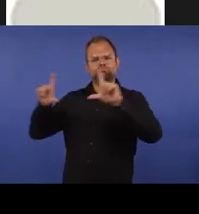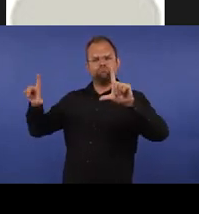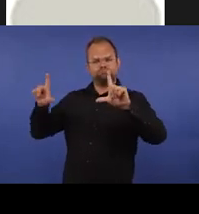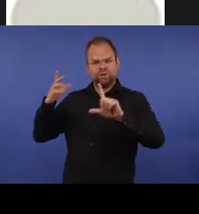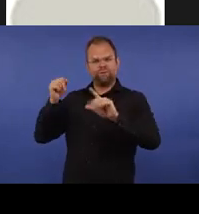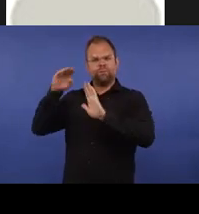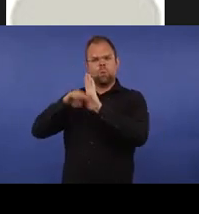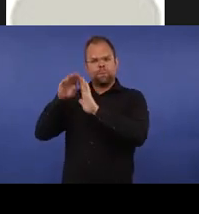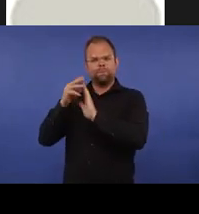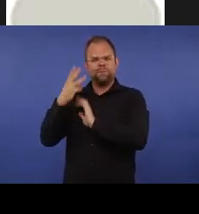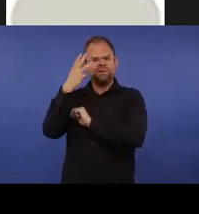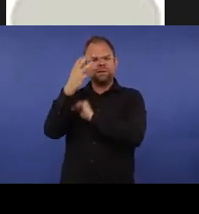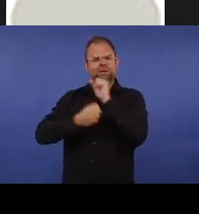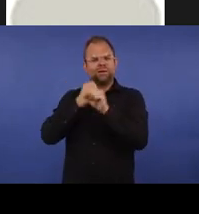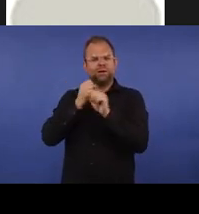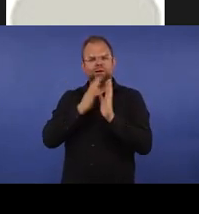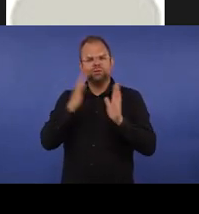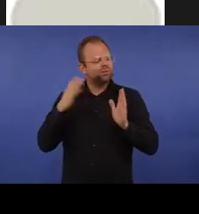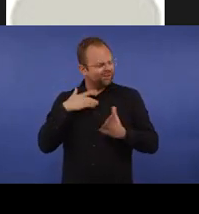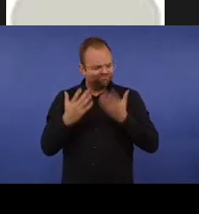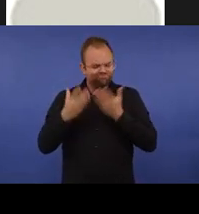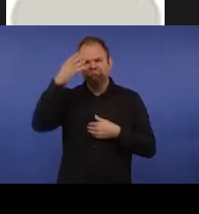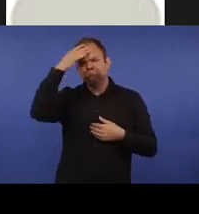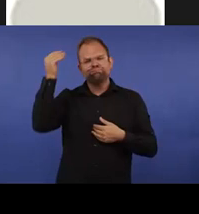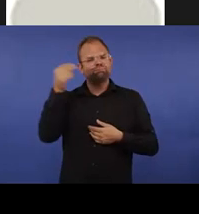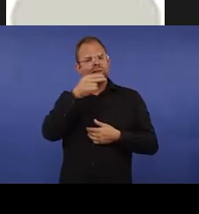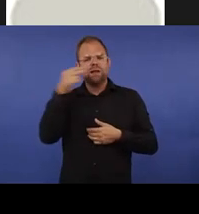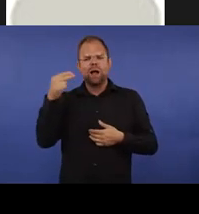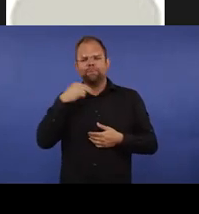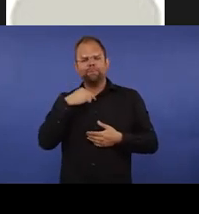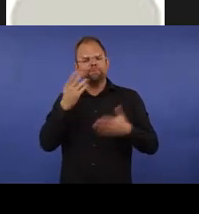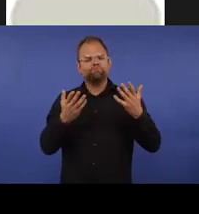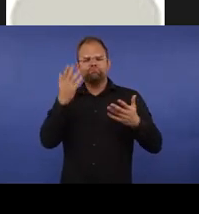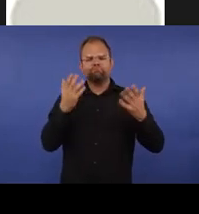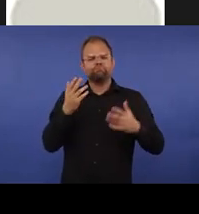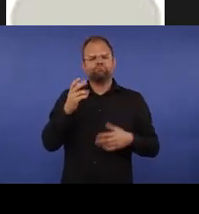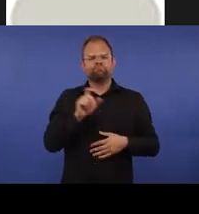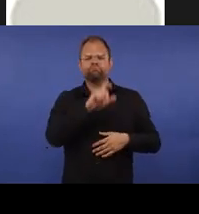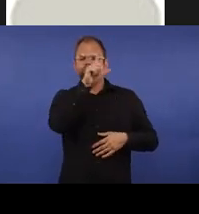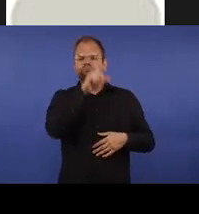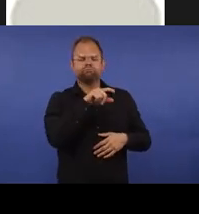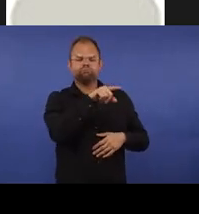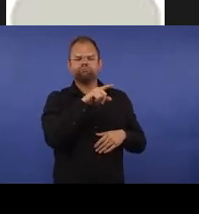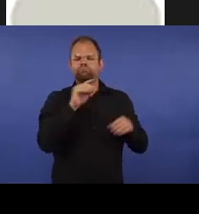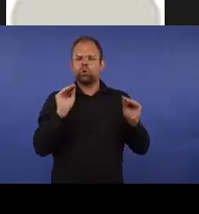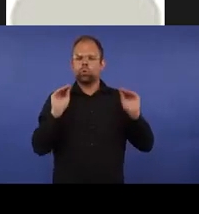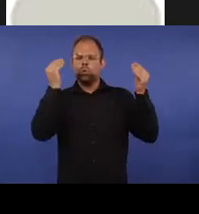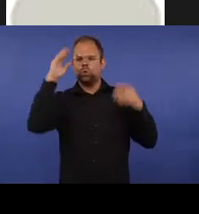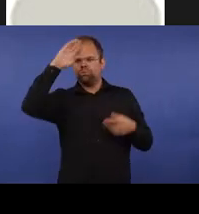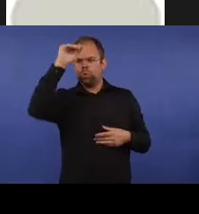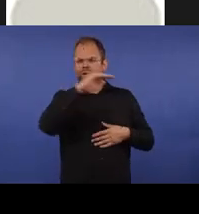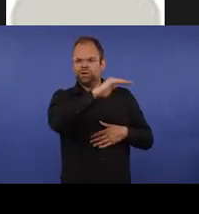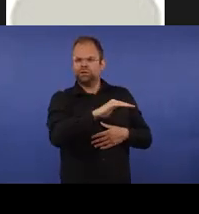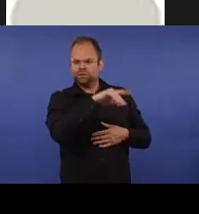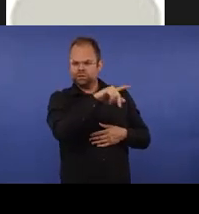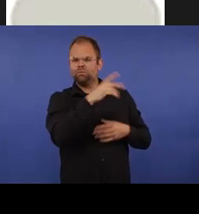augmentative communication. And programs like this, I think, are really helpful in